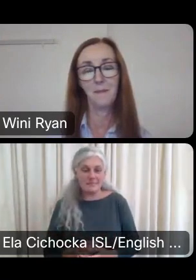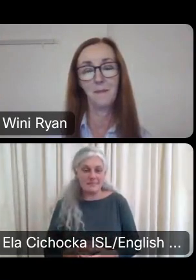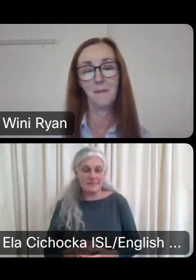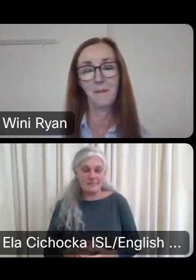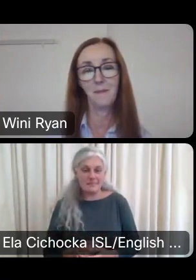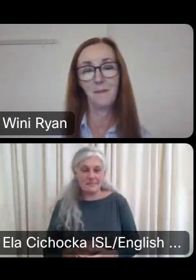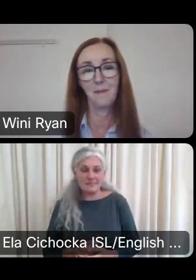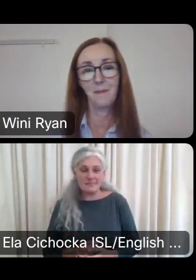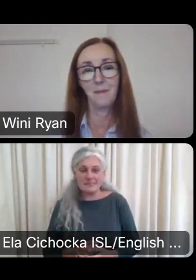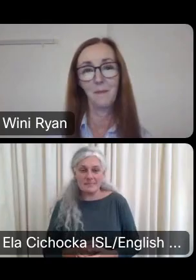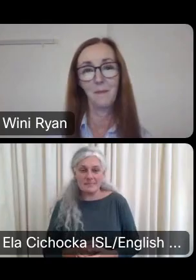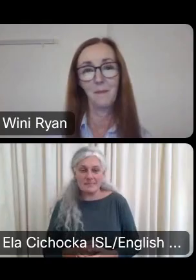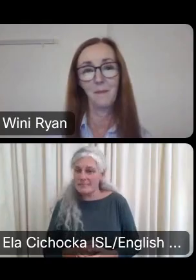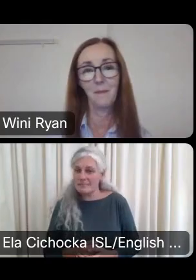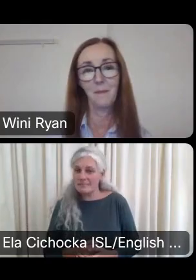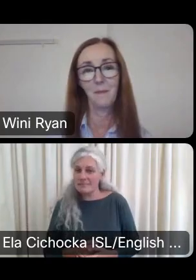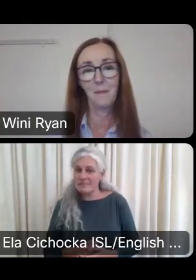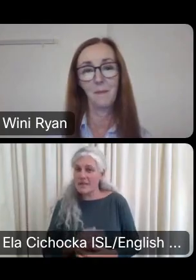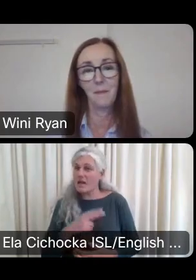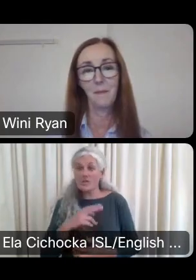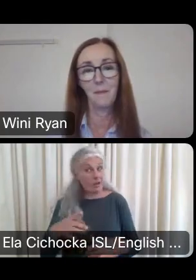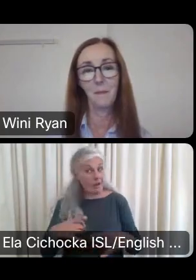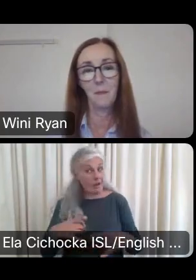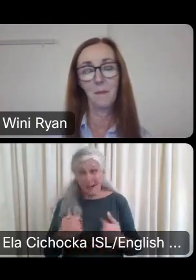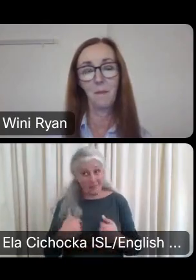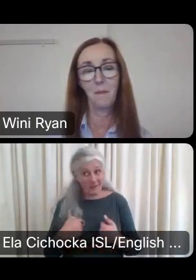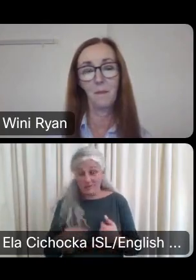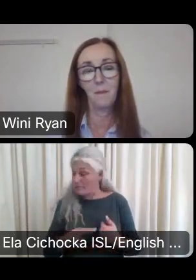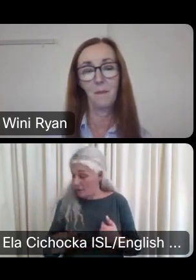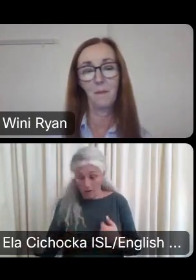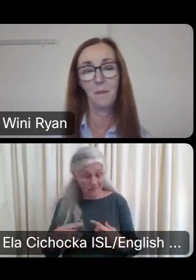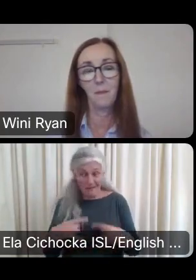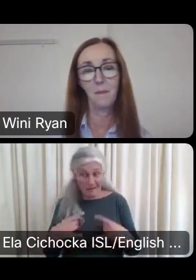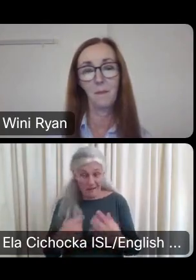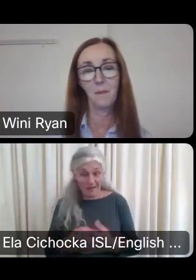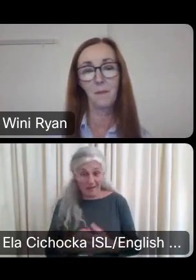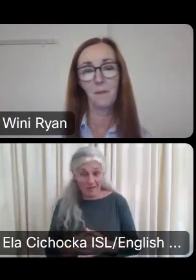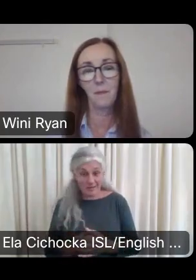I'm not happy, Bob. Not happy. Ask me why.